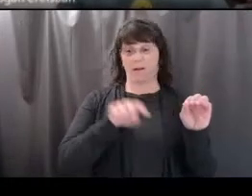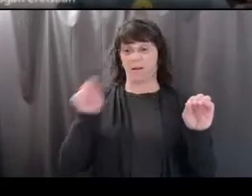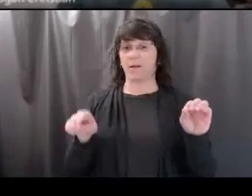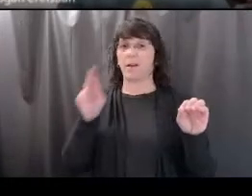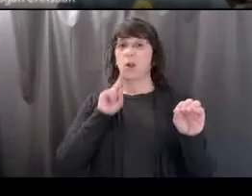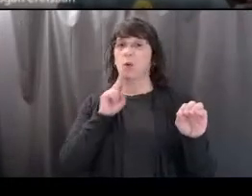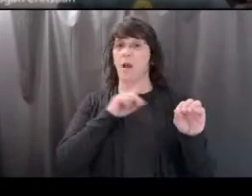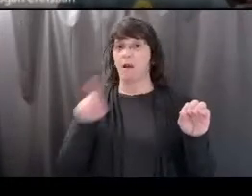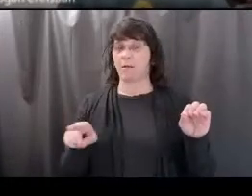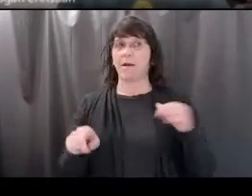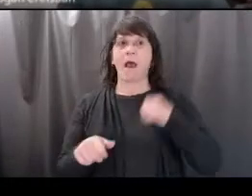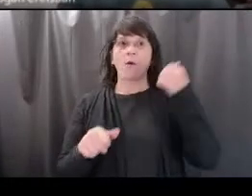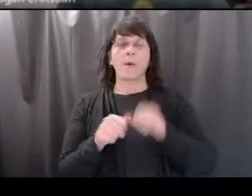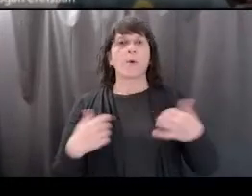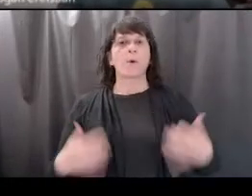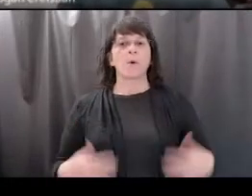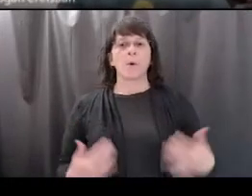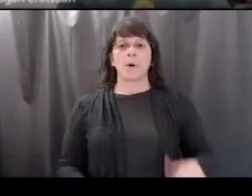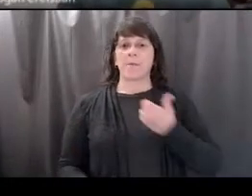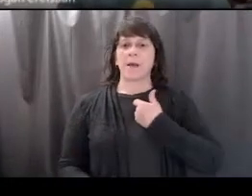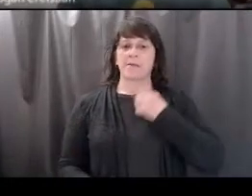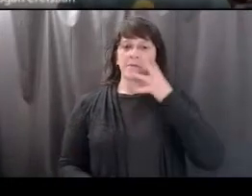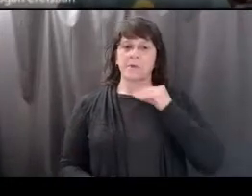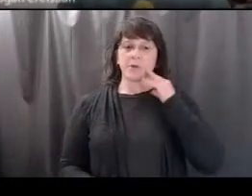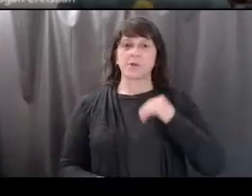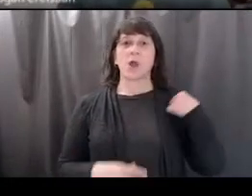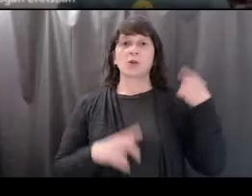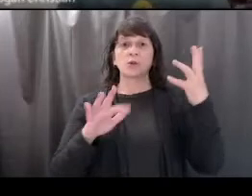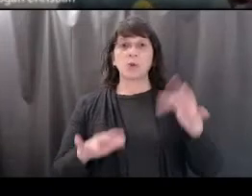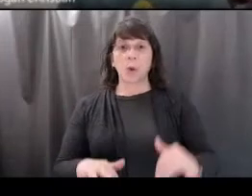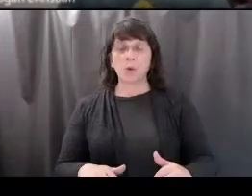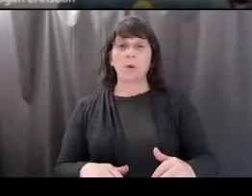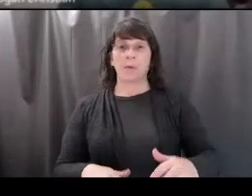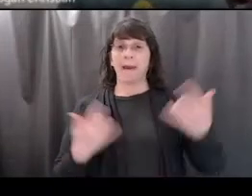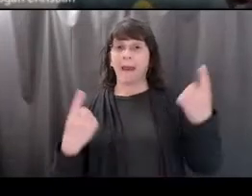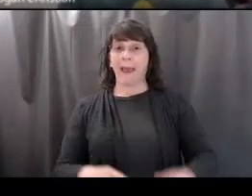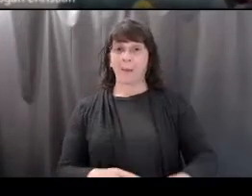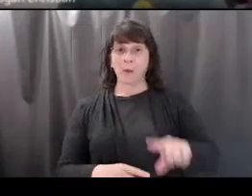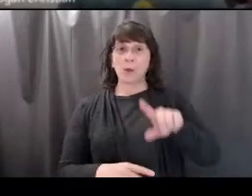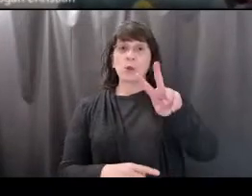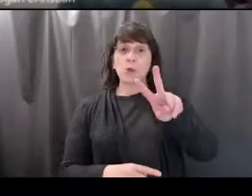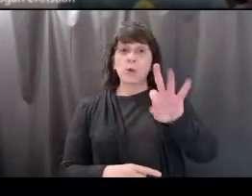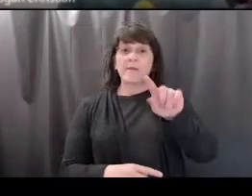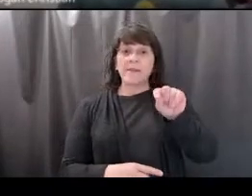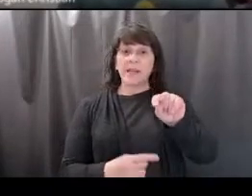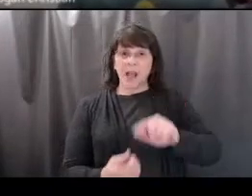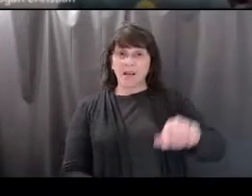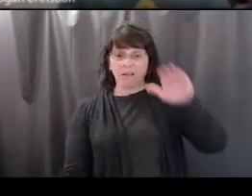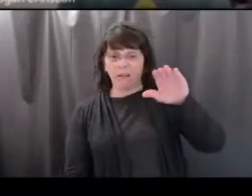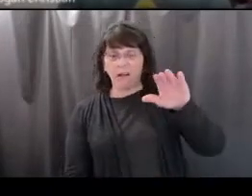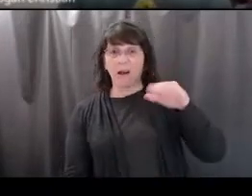And I vividly remember being in a snowstorm that dumped 2 feet of snow on us in 24